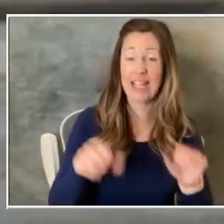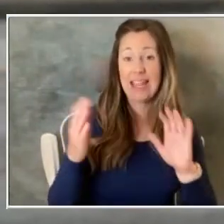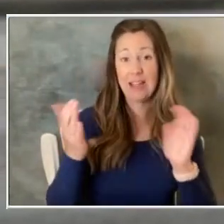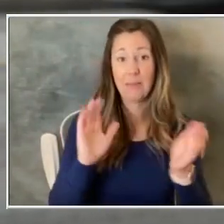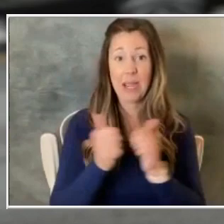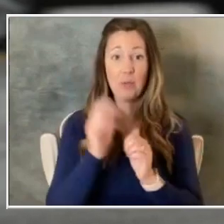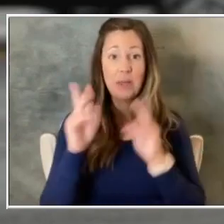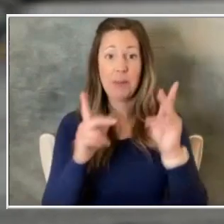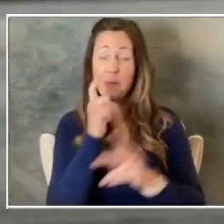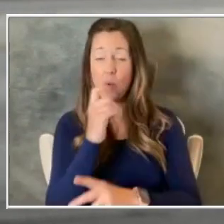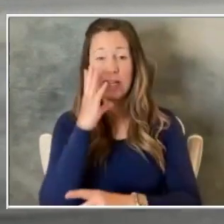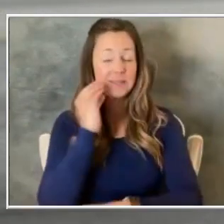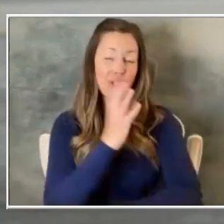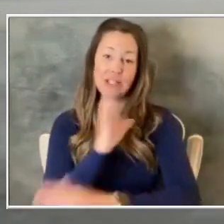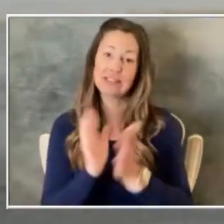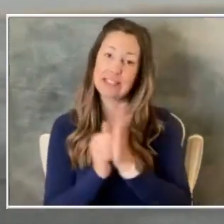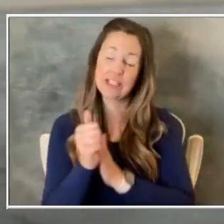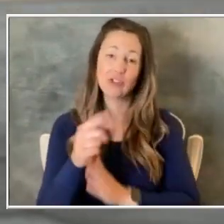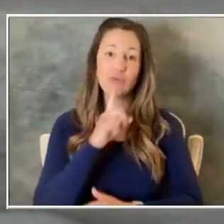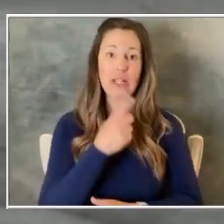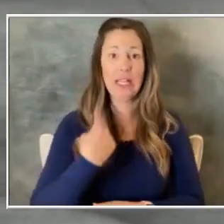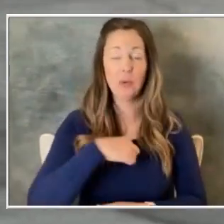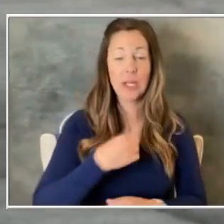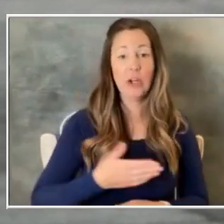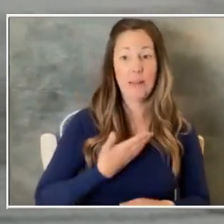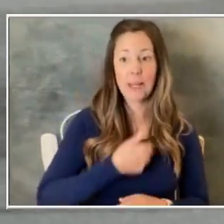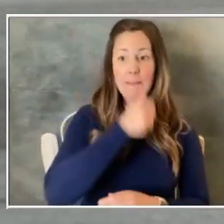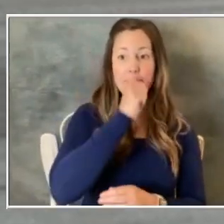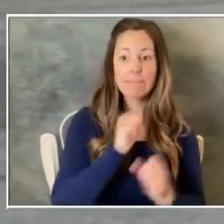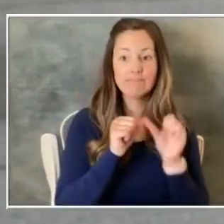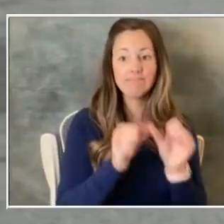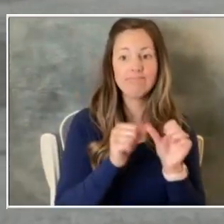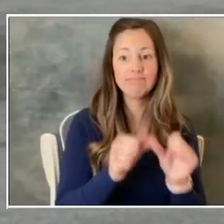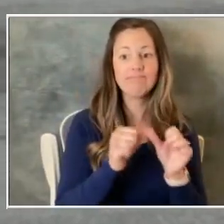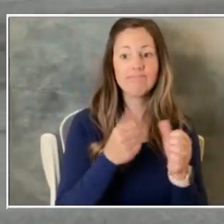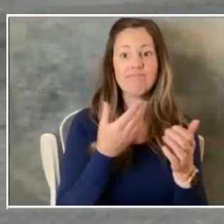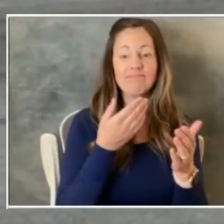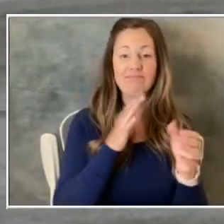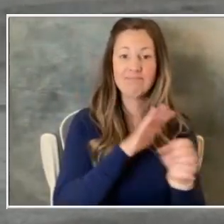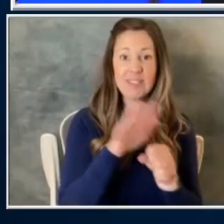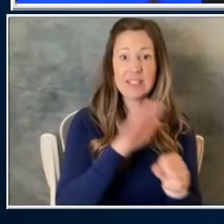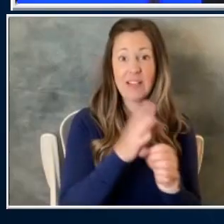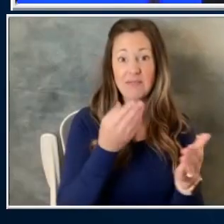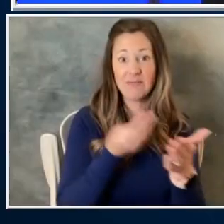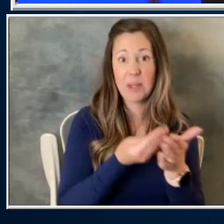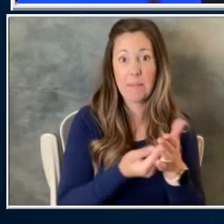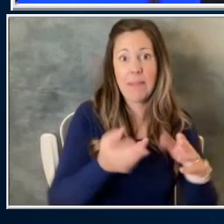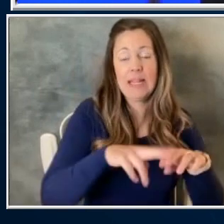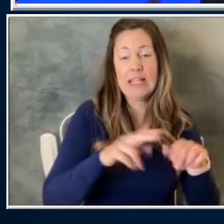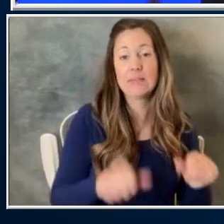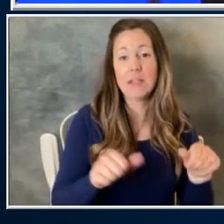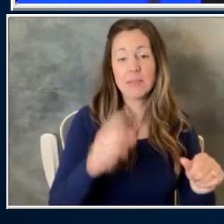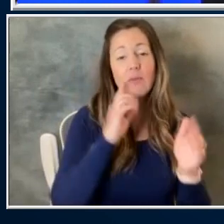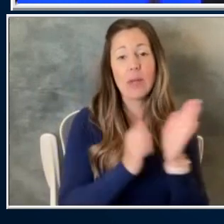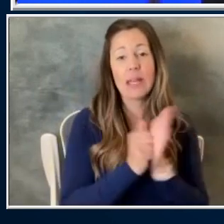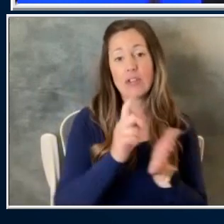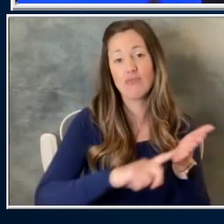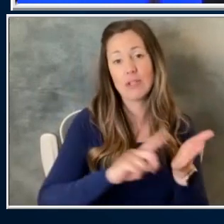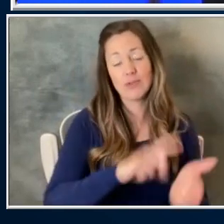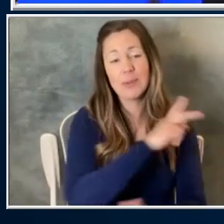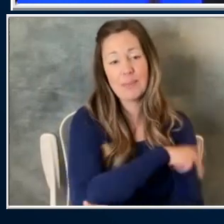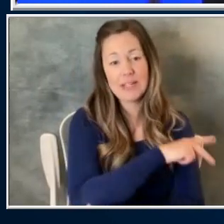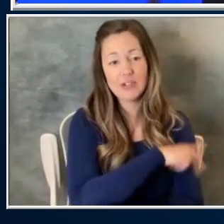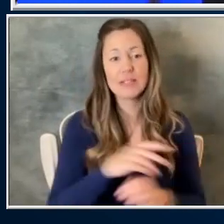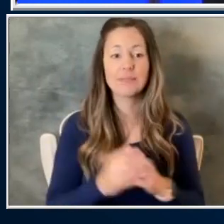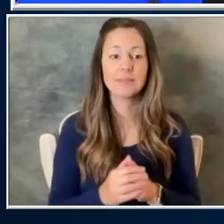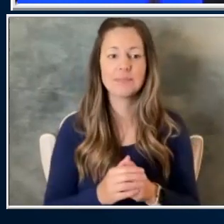through. So we're just happy to push through, raise as much money as possible for cancer research and patients. So tell us a little bit